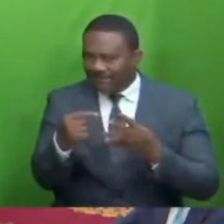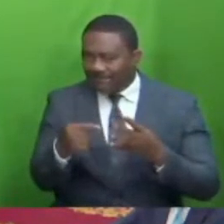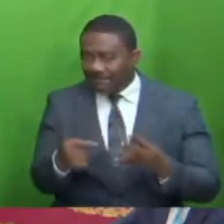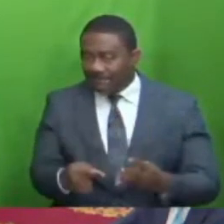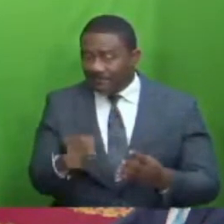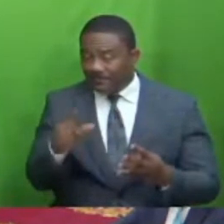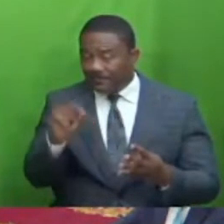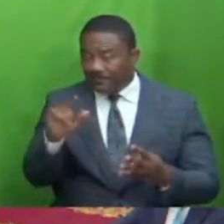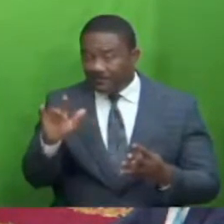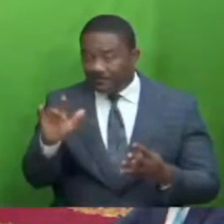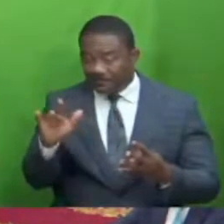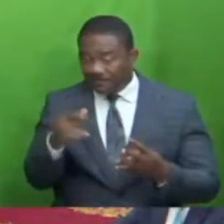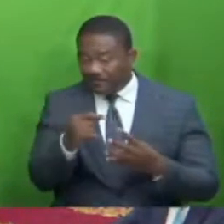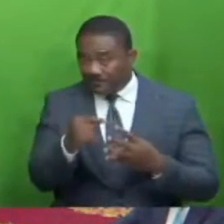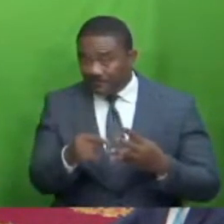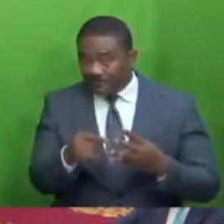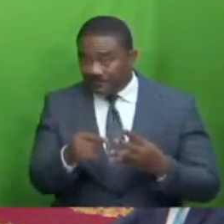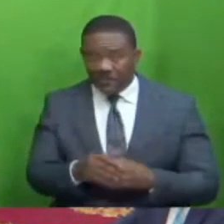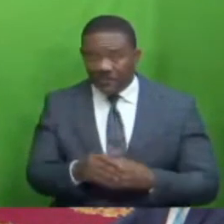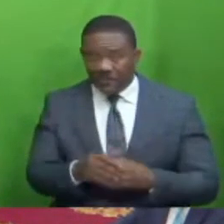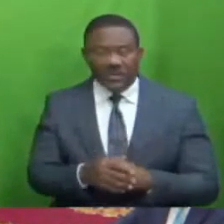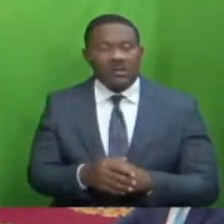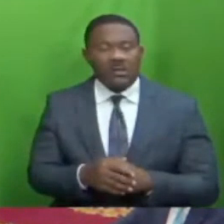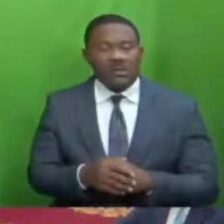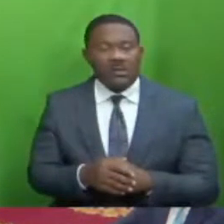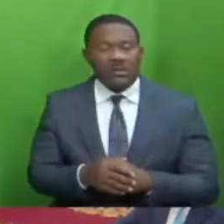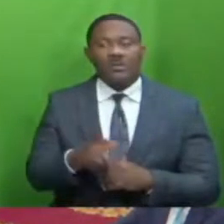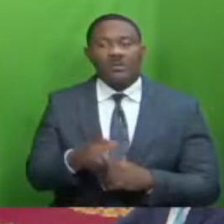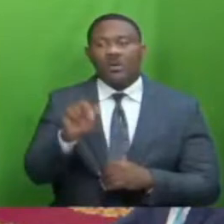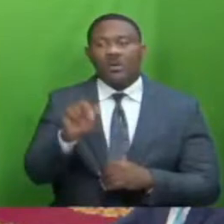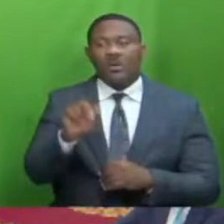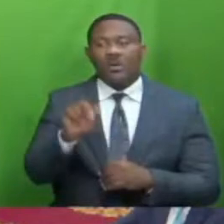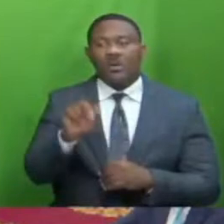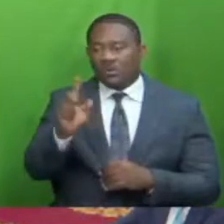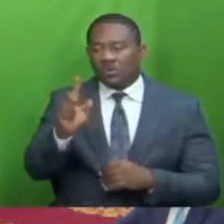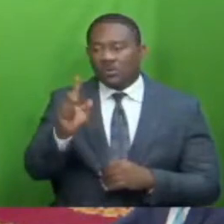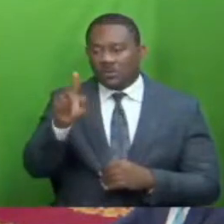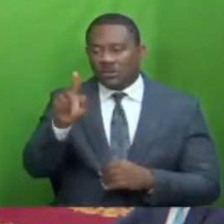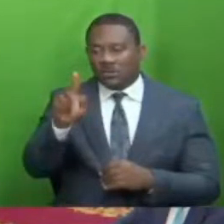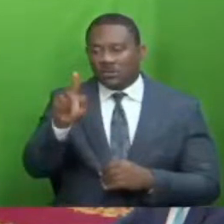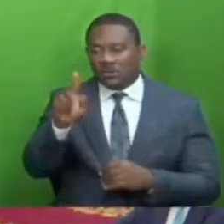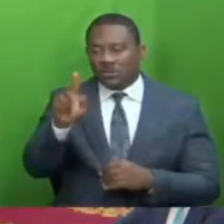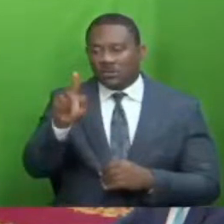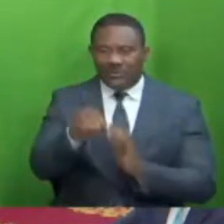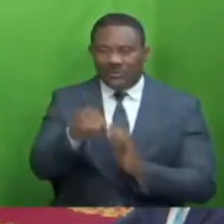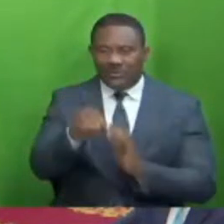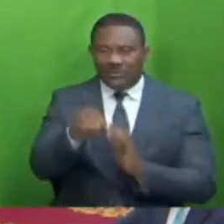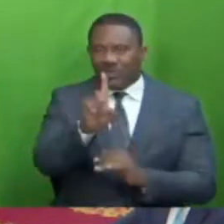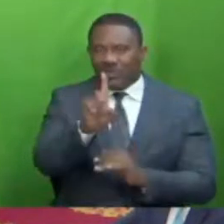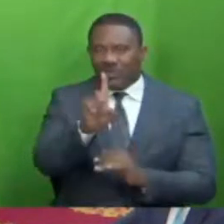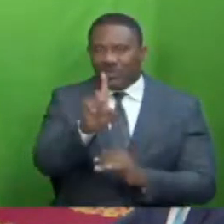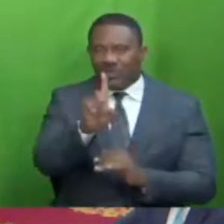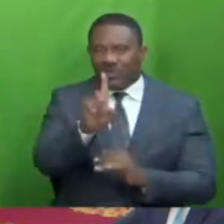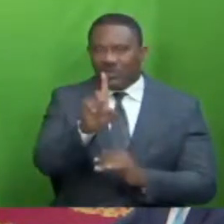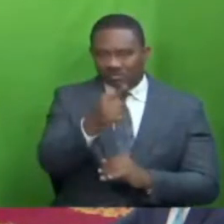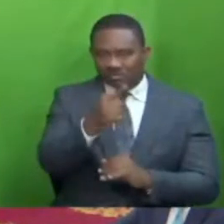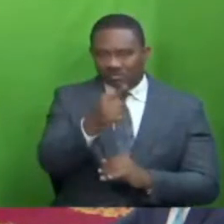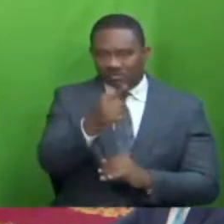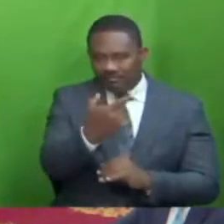follows. Overall, real GDP growth declined from 5.1% in 2021